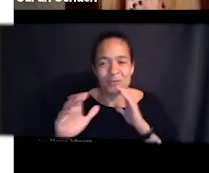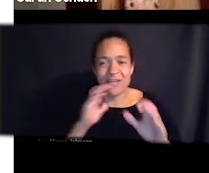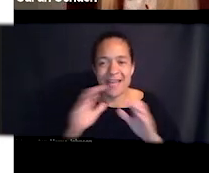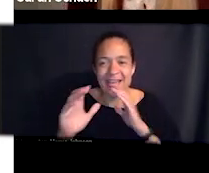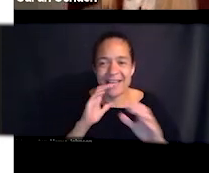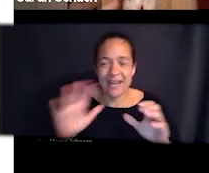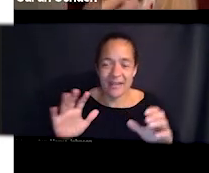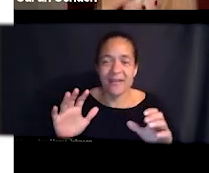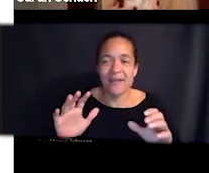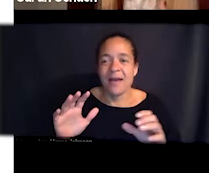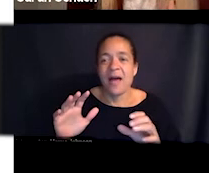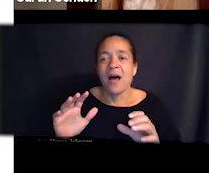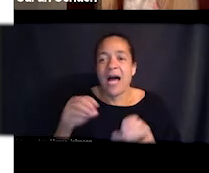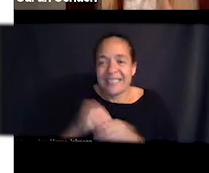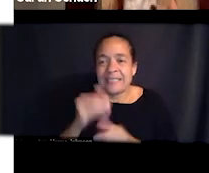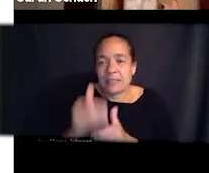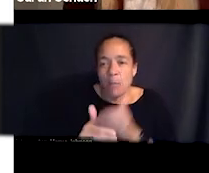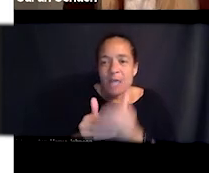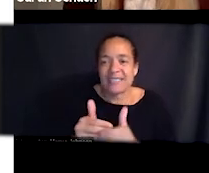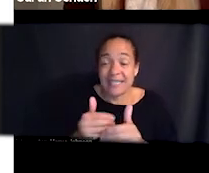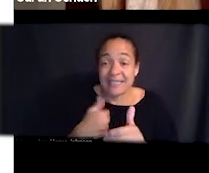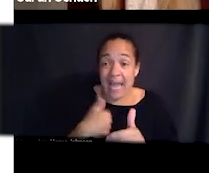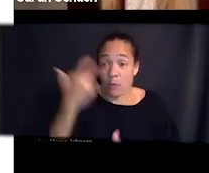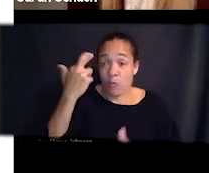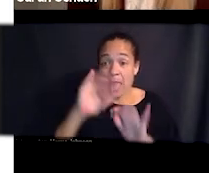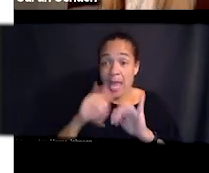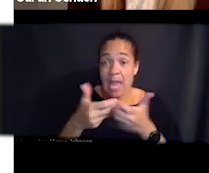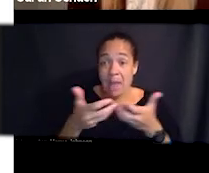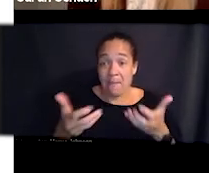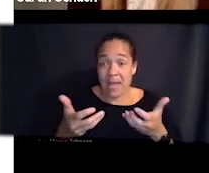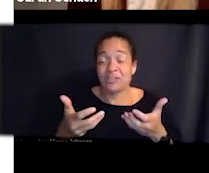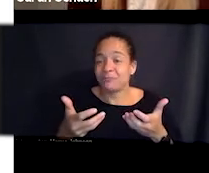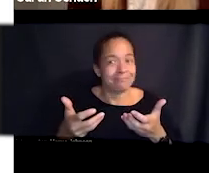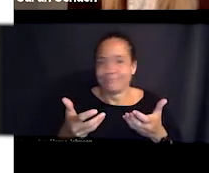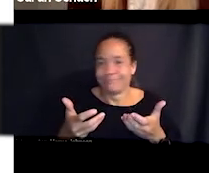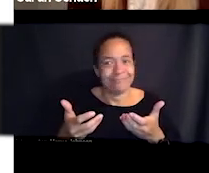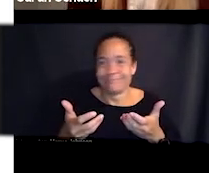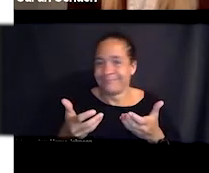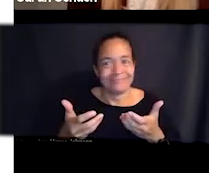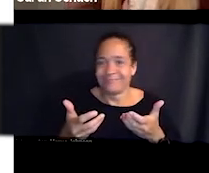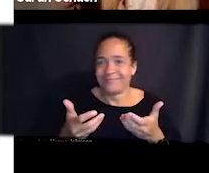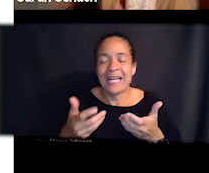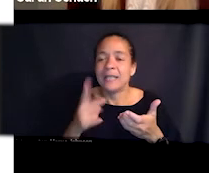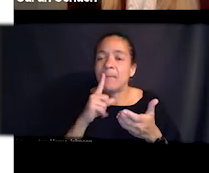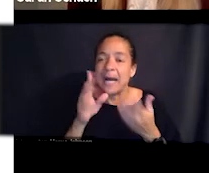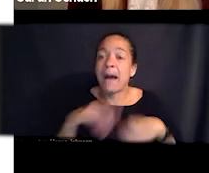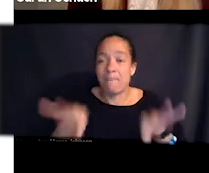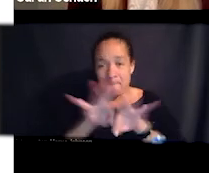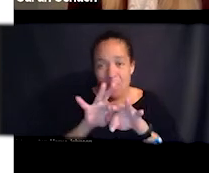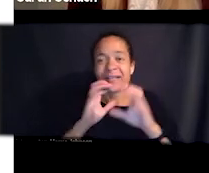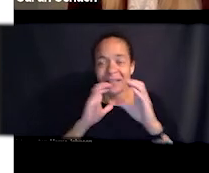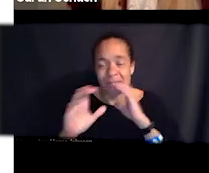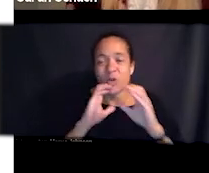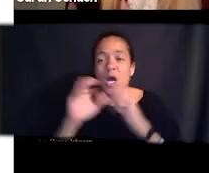realized it when I started working with the team on this, but it was so important. So yes, we're going to listen